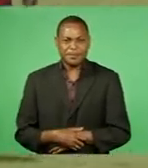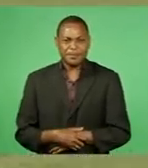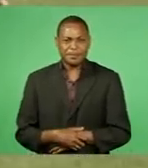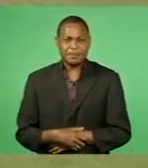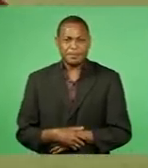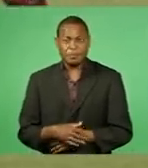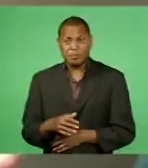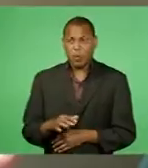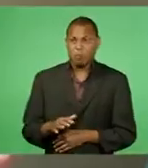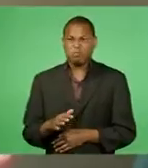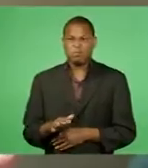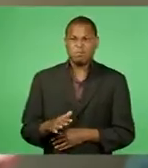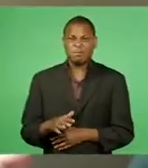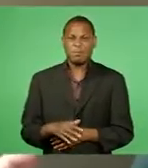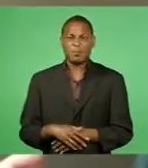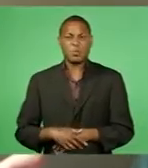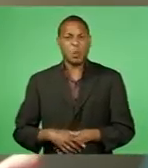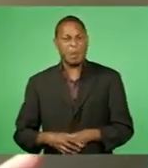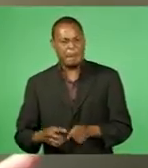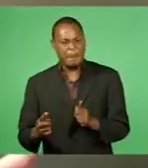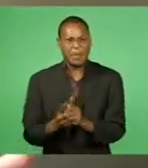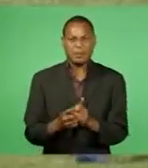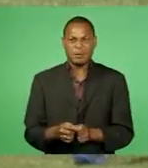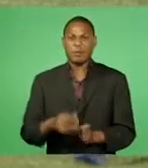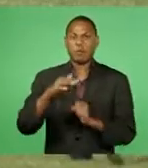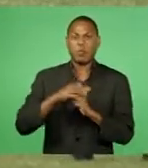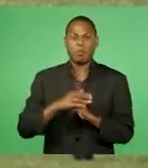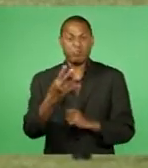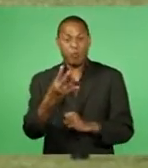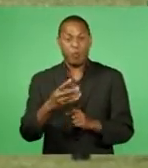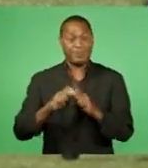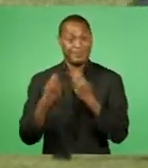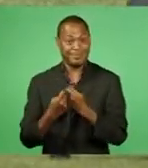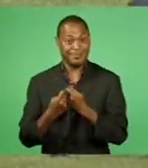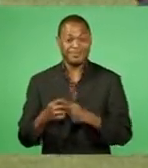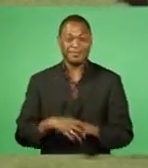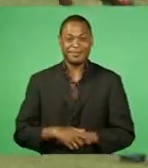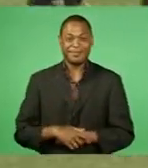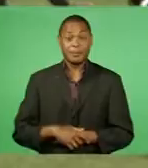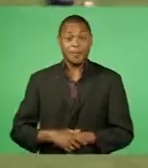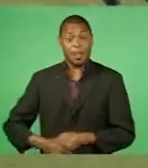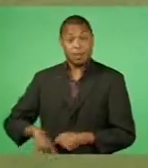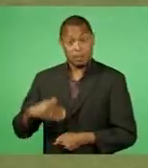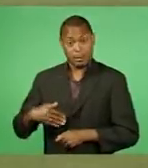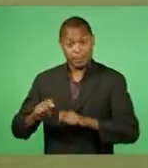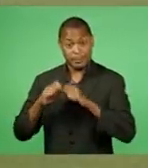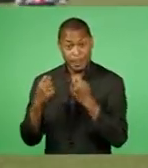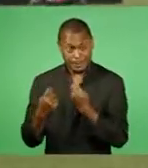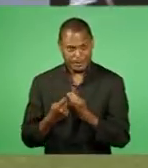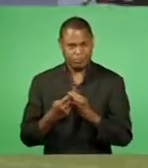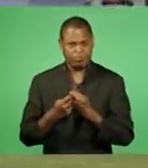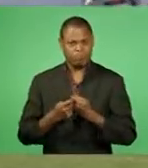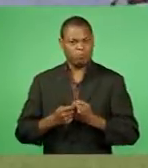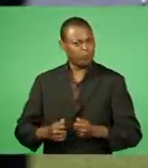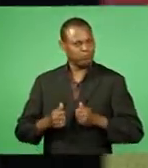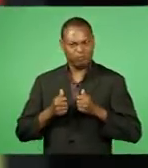crunching on the top 4 and then the top 2. While the side has been in great form during day one